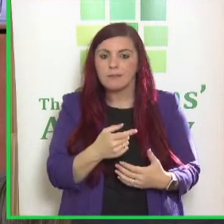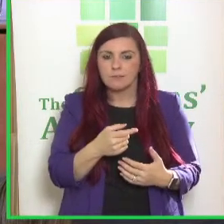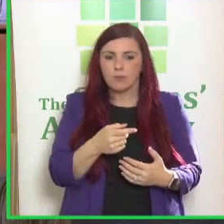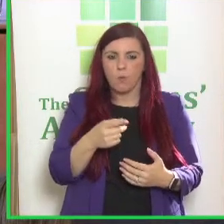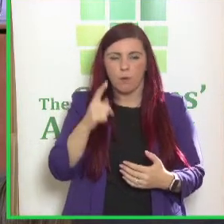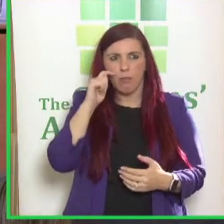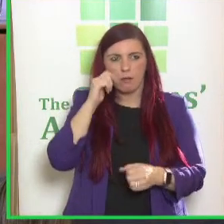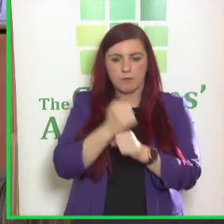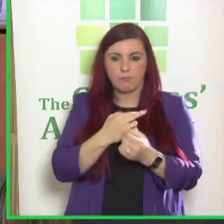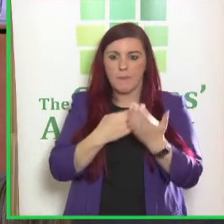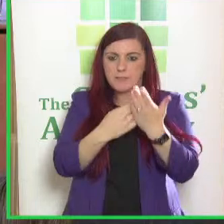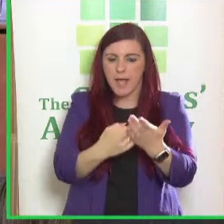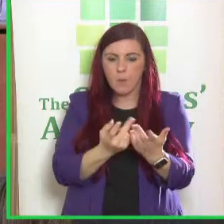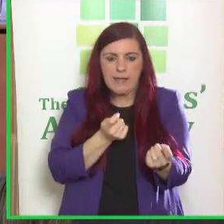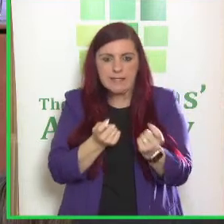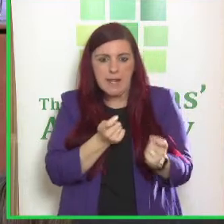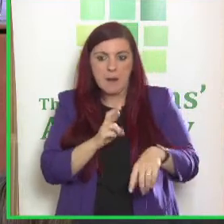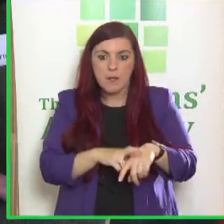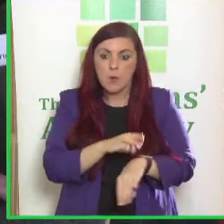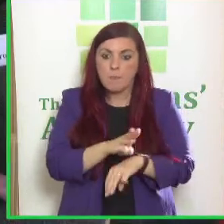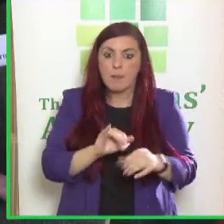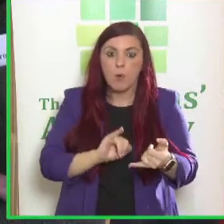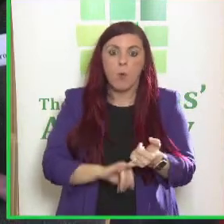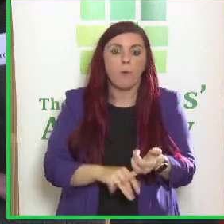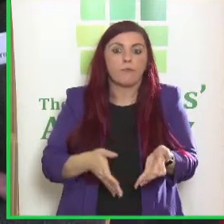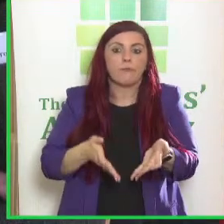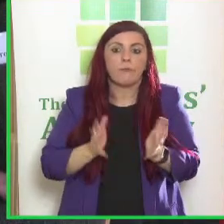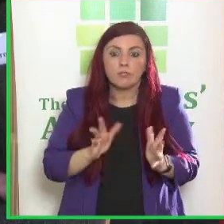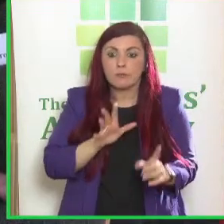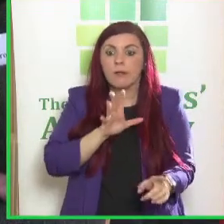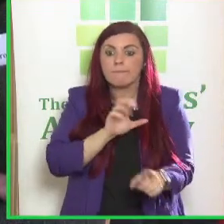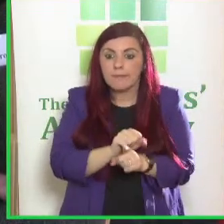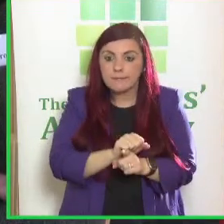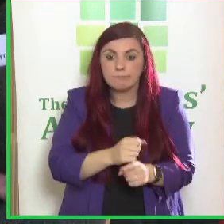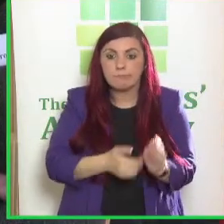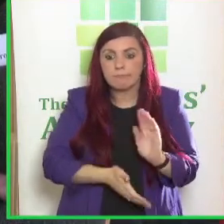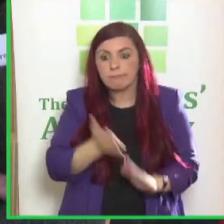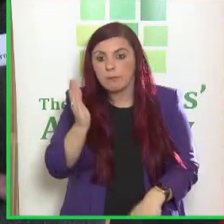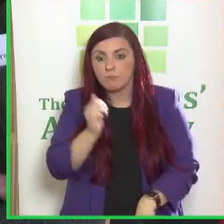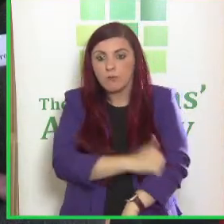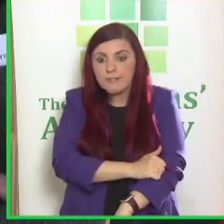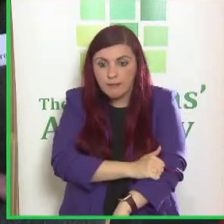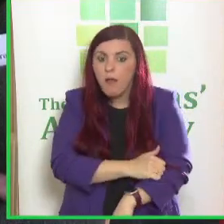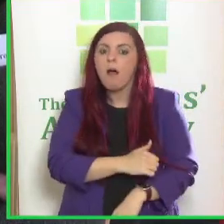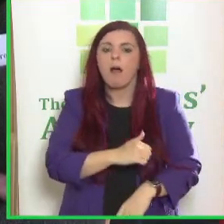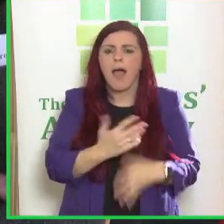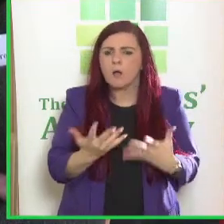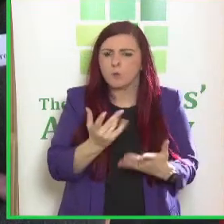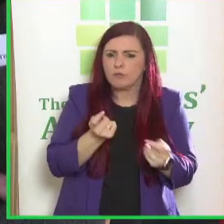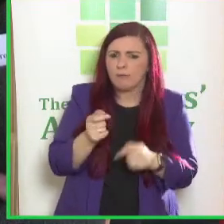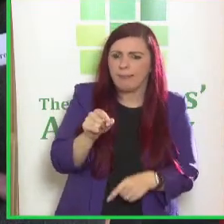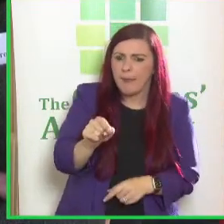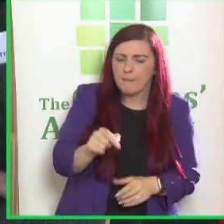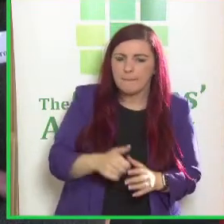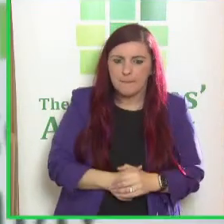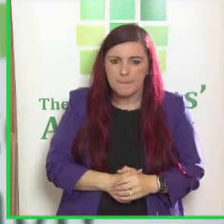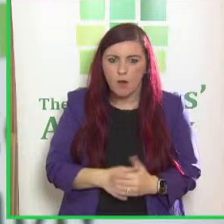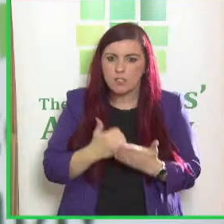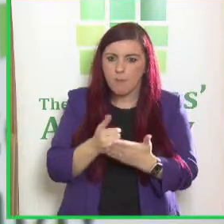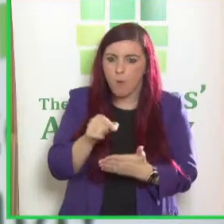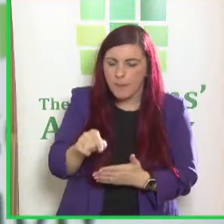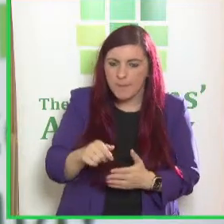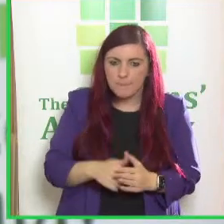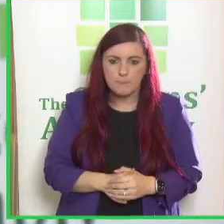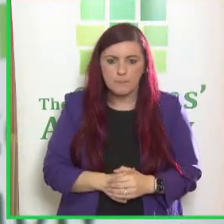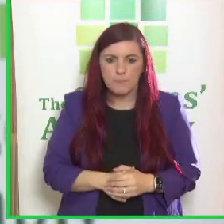deal better with people who find themselves convicted and sent to prison. So actors, a wide range of people